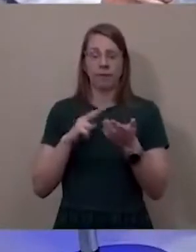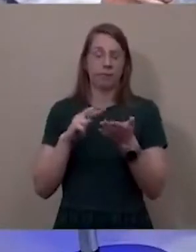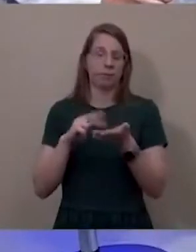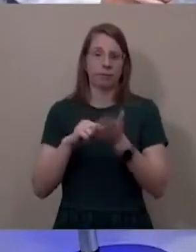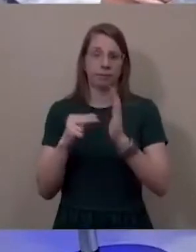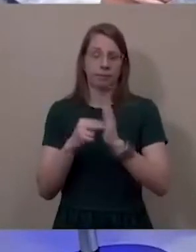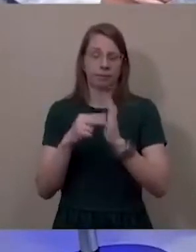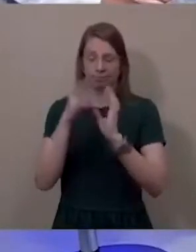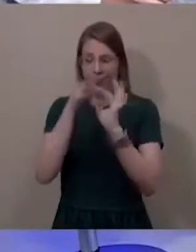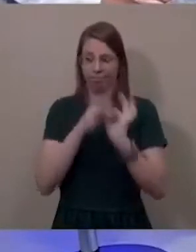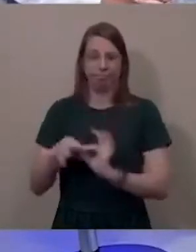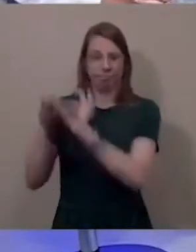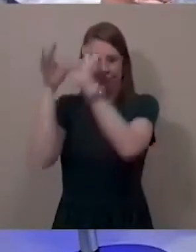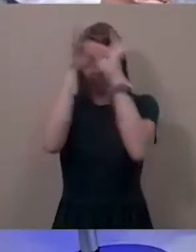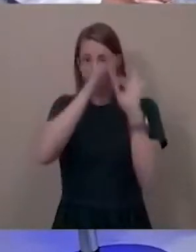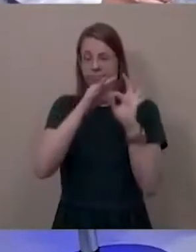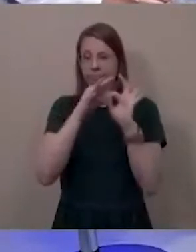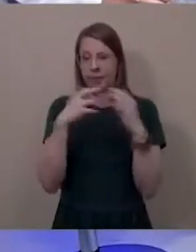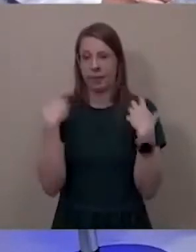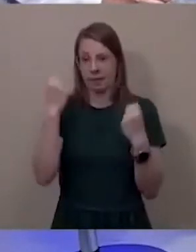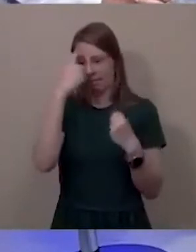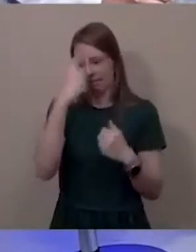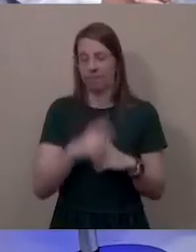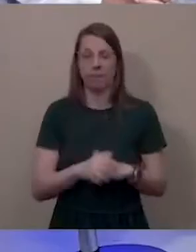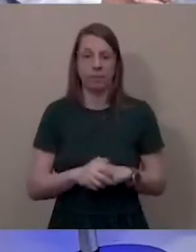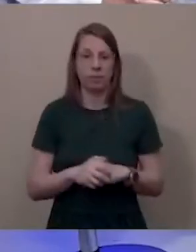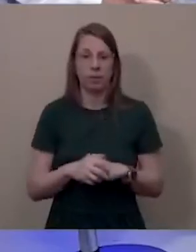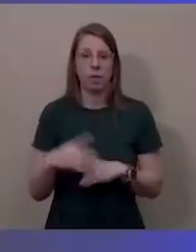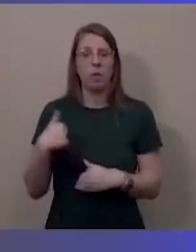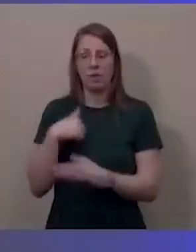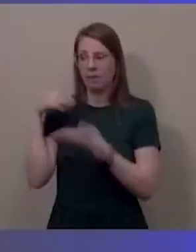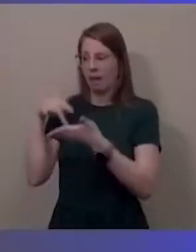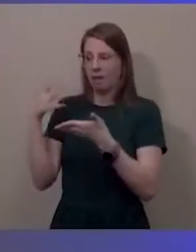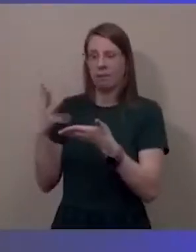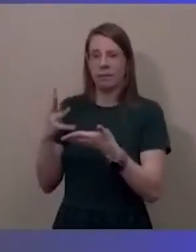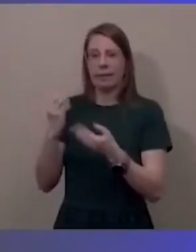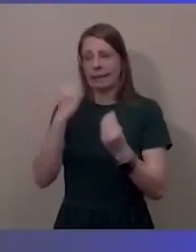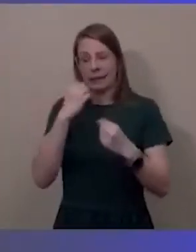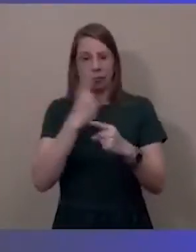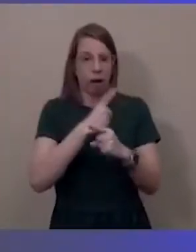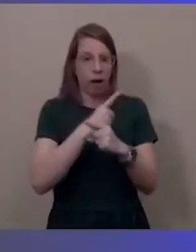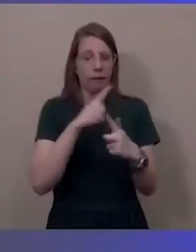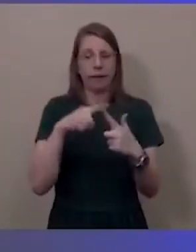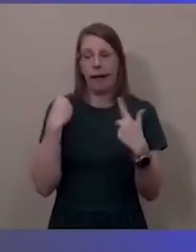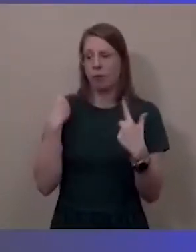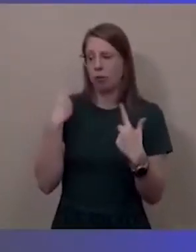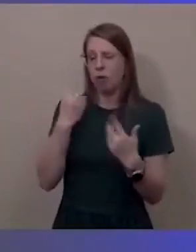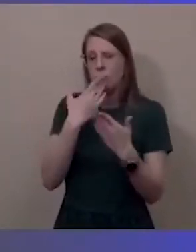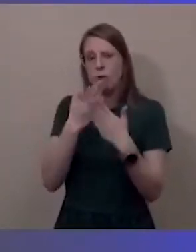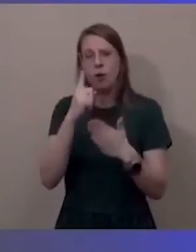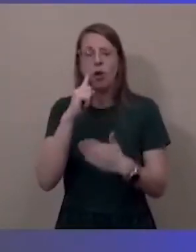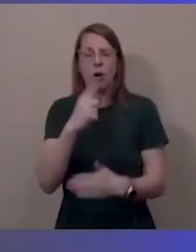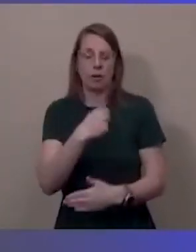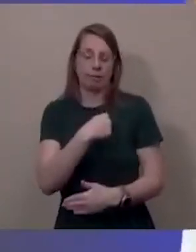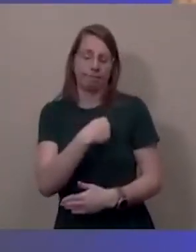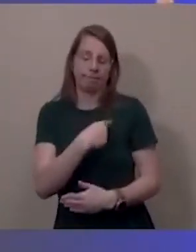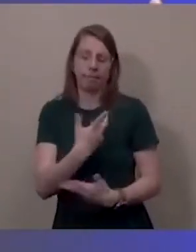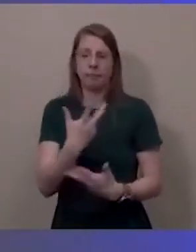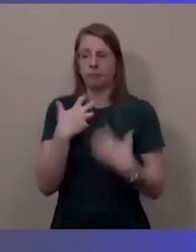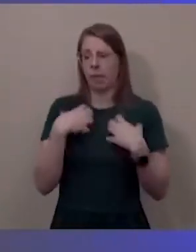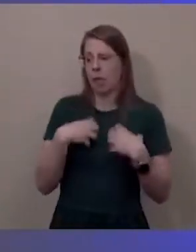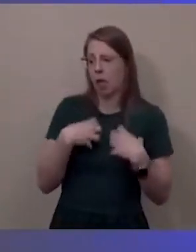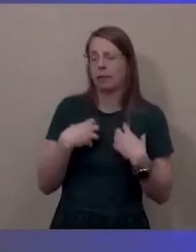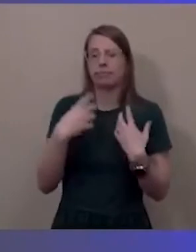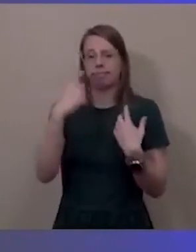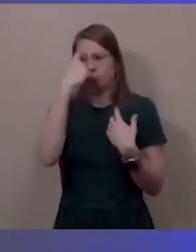the same sort of common sense stuff we hear. We're studying that. Eat right, exercise. It's good for your heart. It's good for your lungs. It's good for your brain.